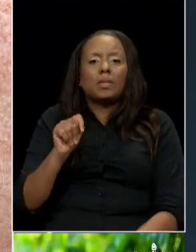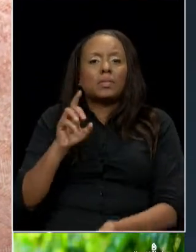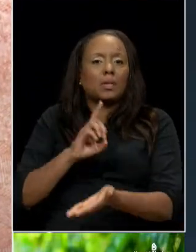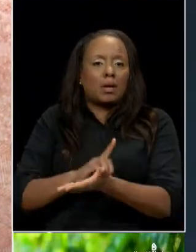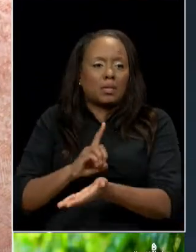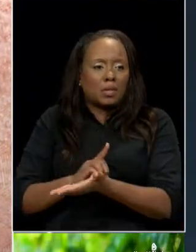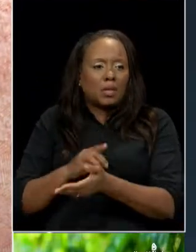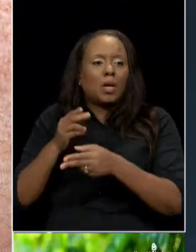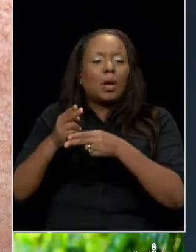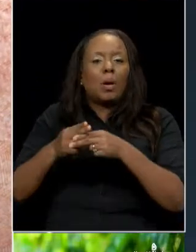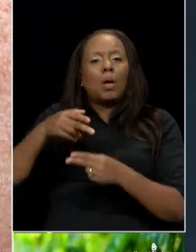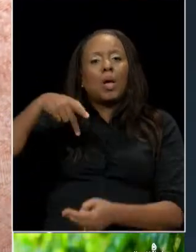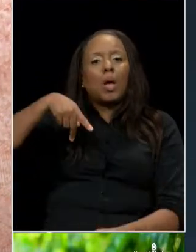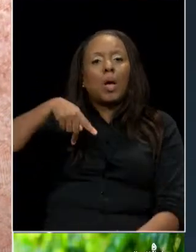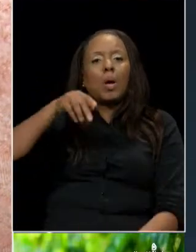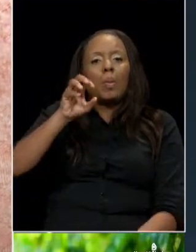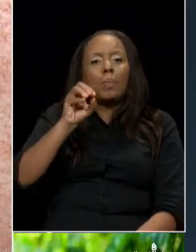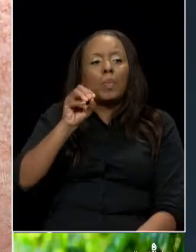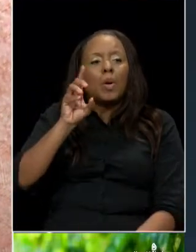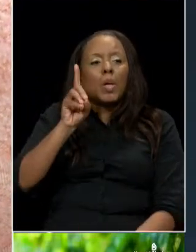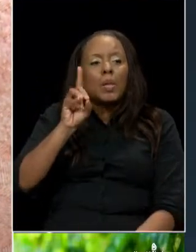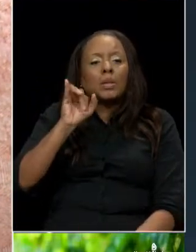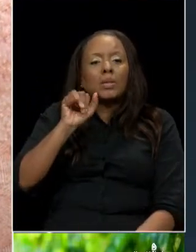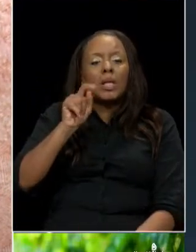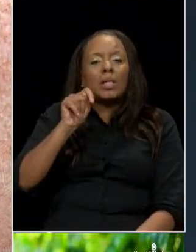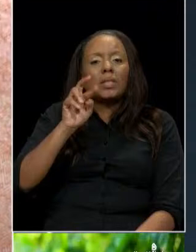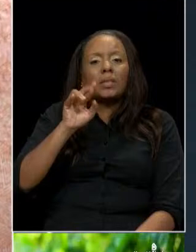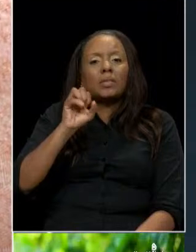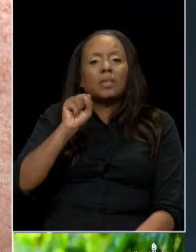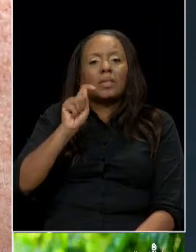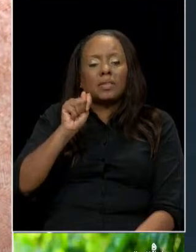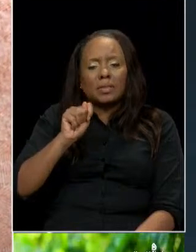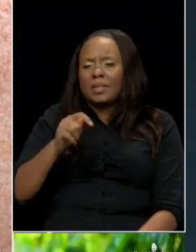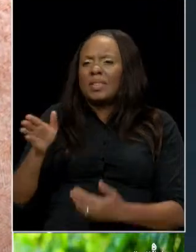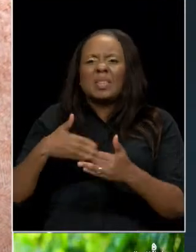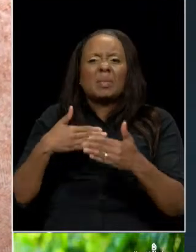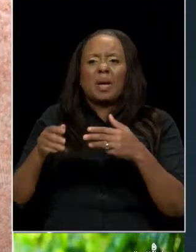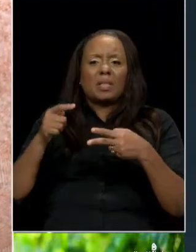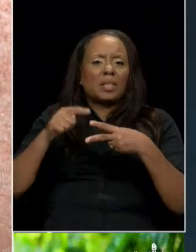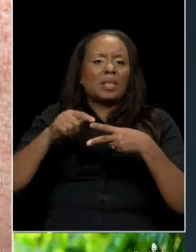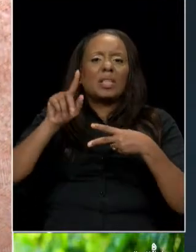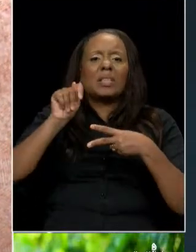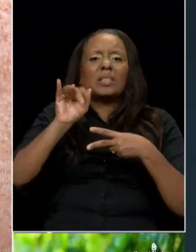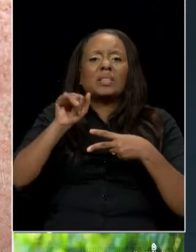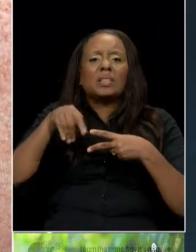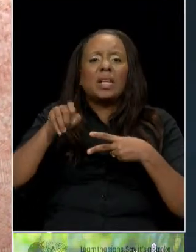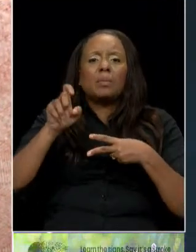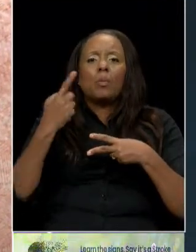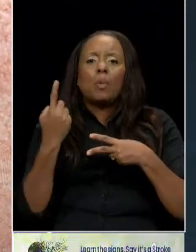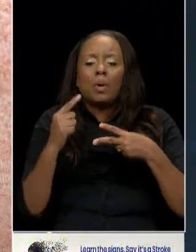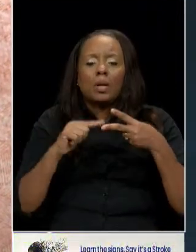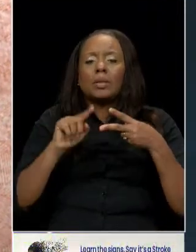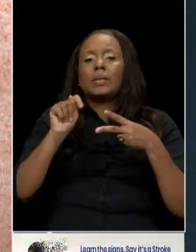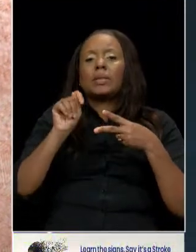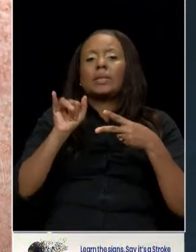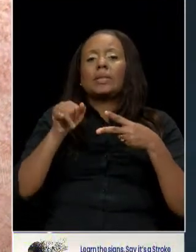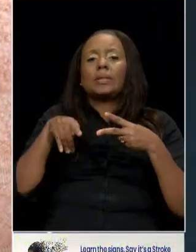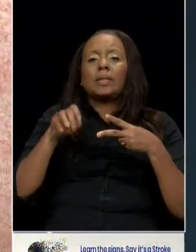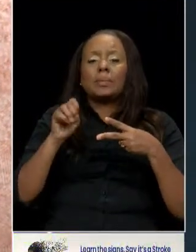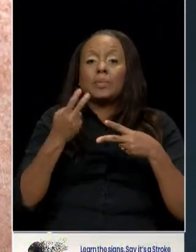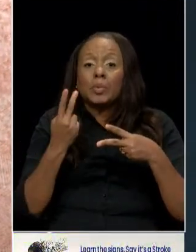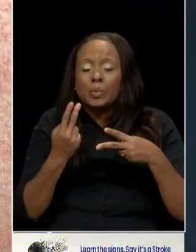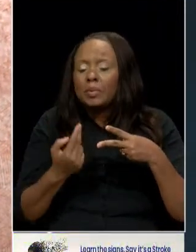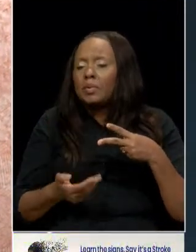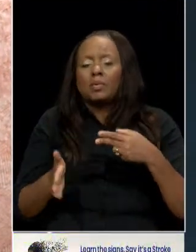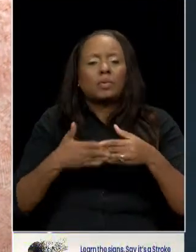doesn't matter if you're a type 1 diabetic, a type 2 diabetic, if you're a child, if you're a granny. And the reason why that